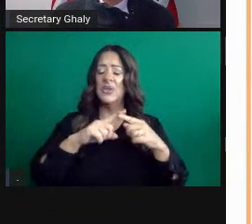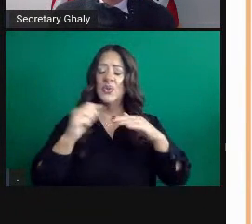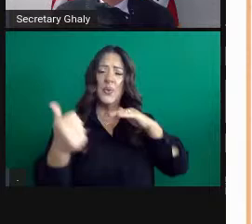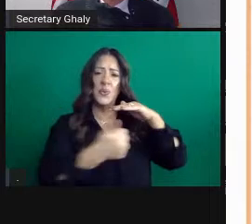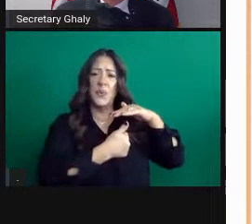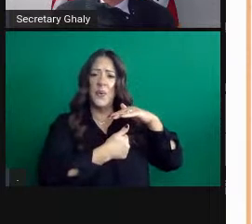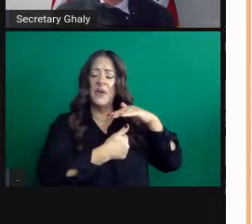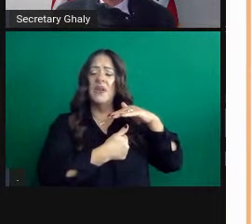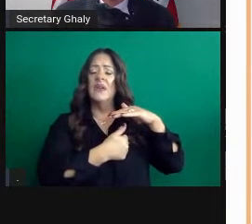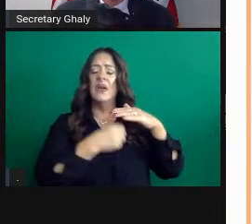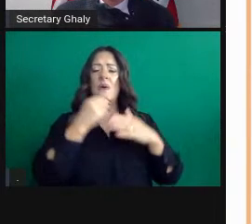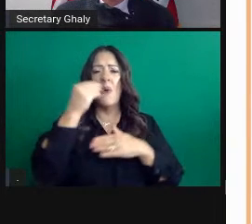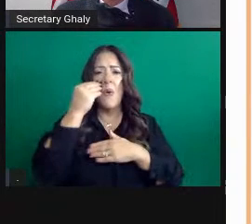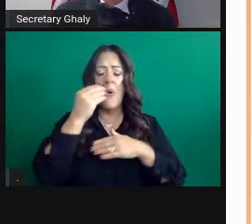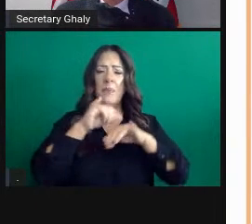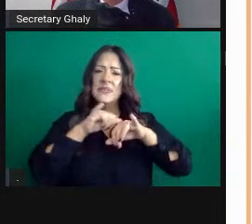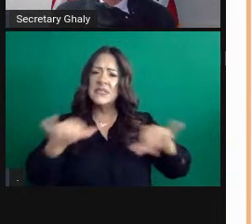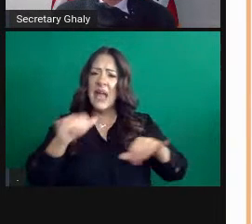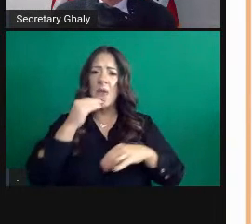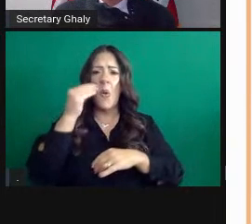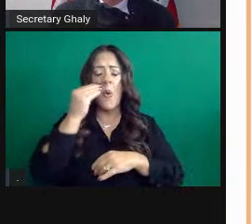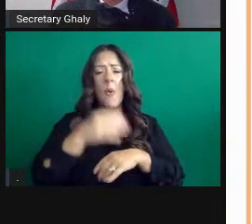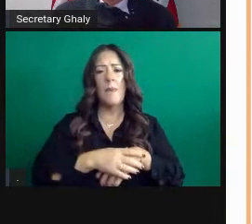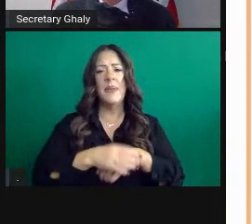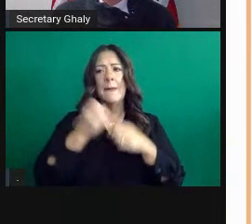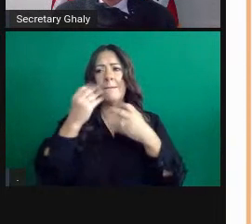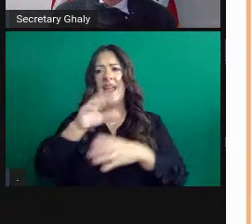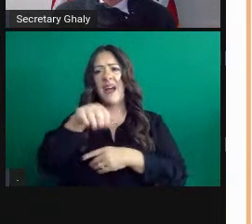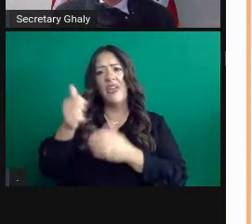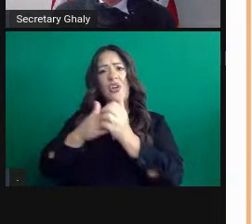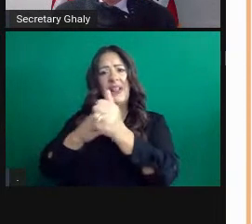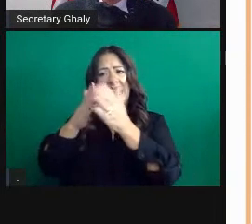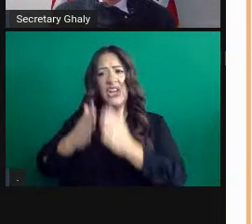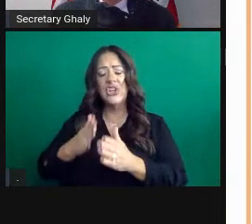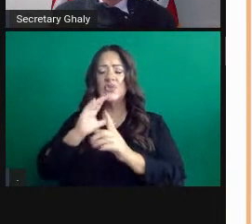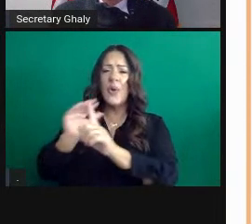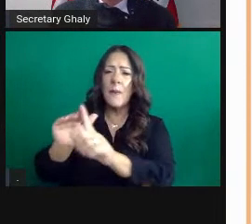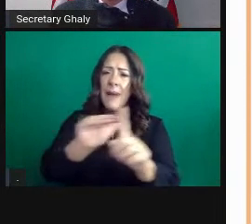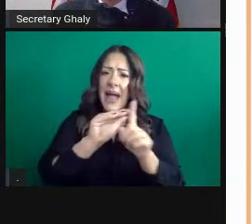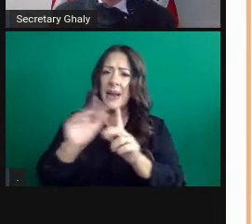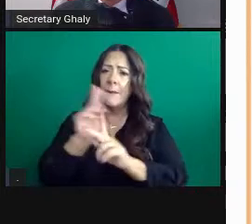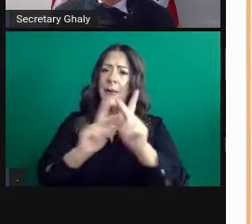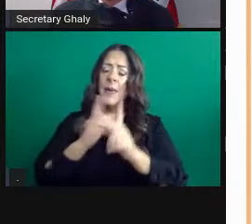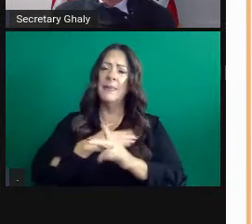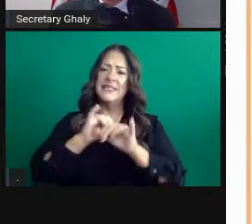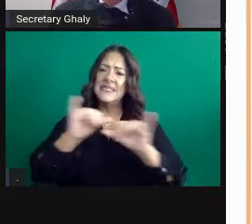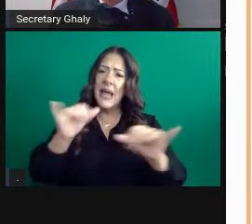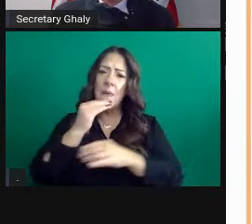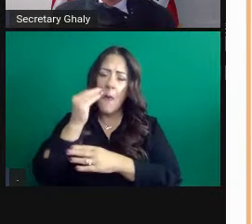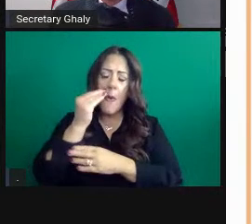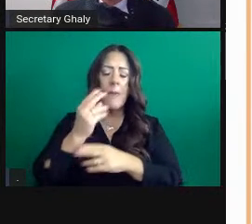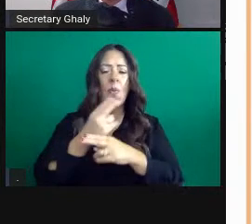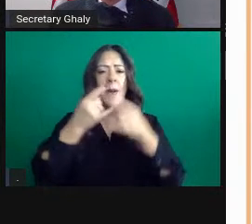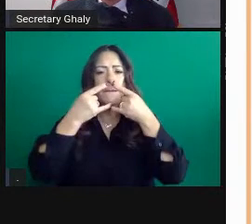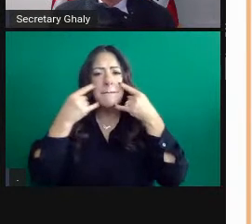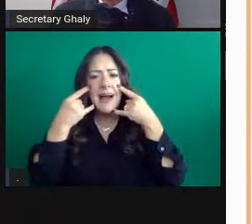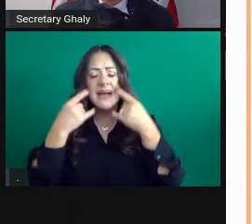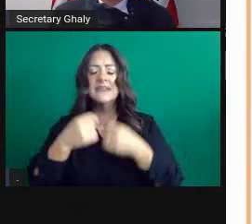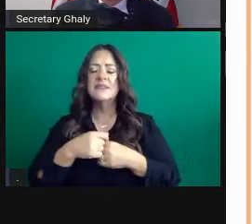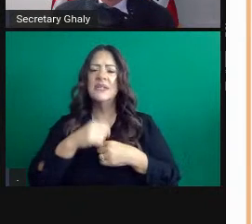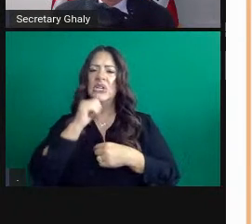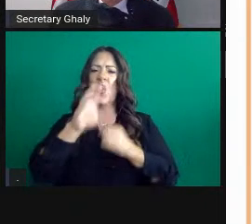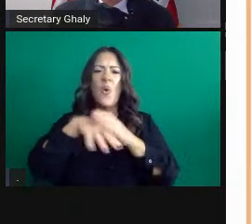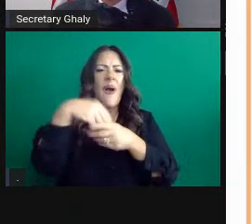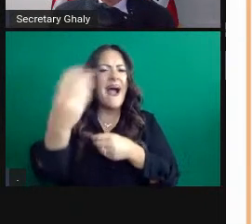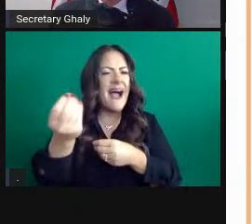Californians who have been leaders in their own families and communities, reminding people to stay at home, wear their mask, avoid going